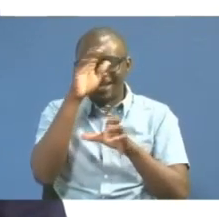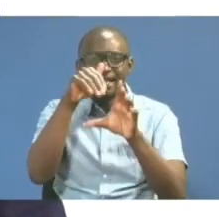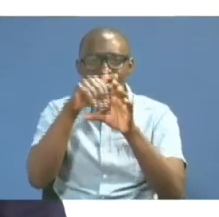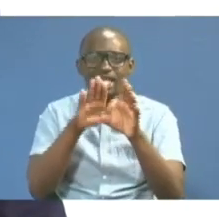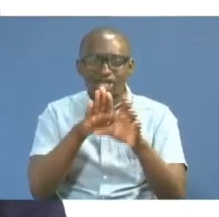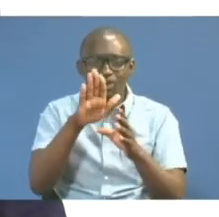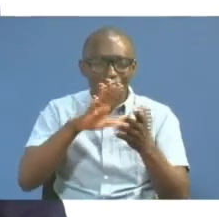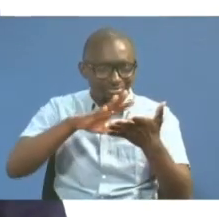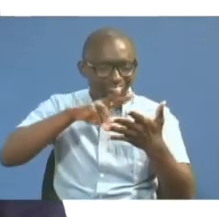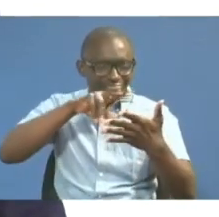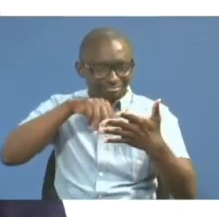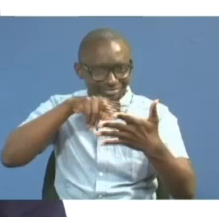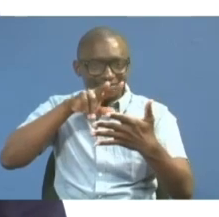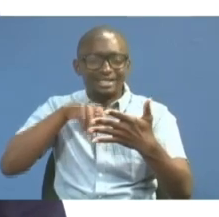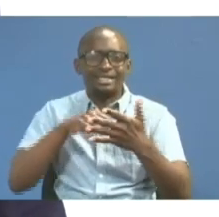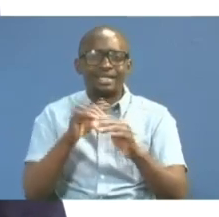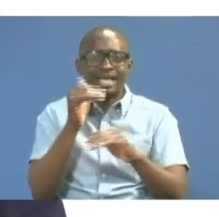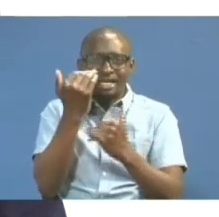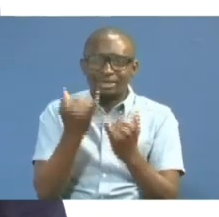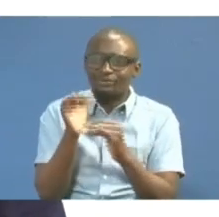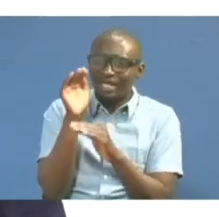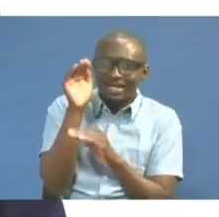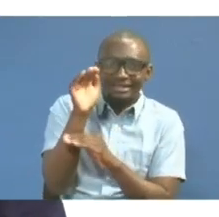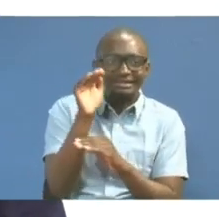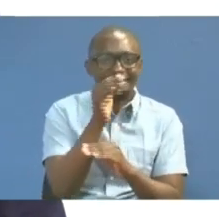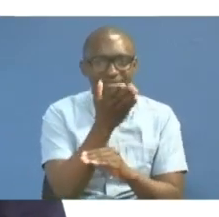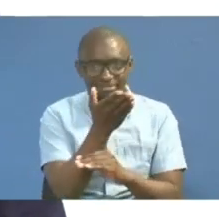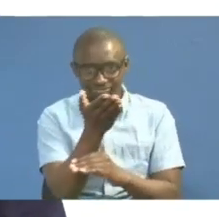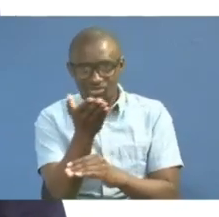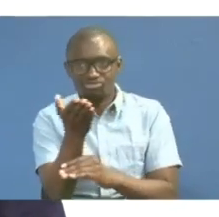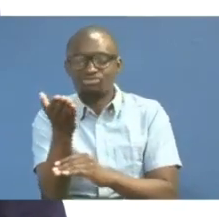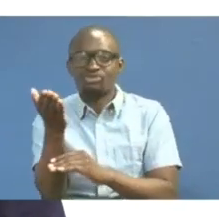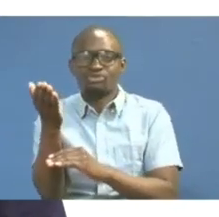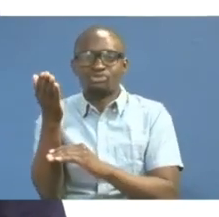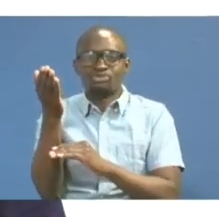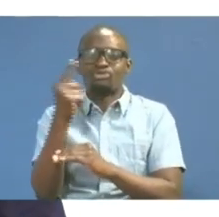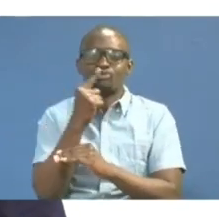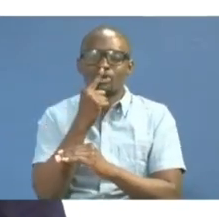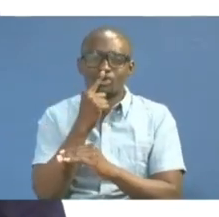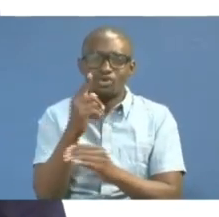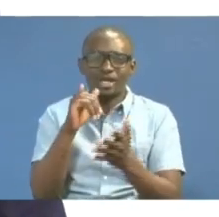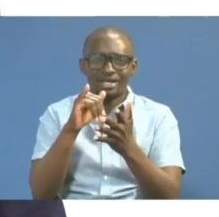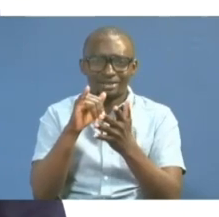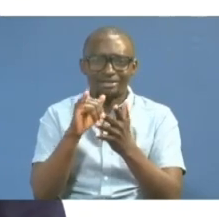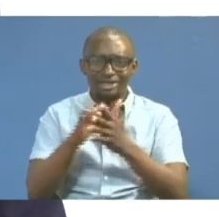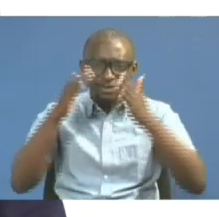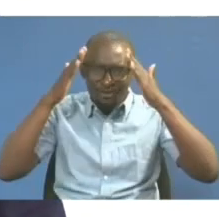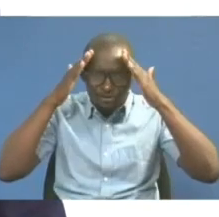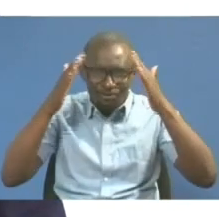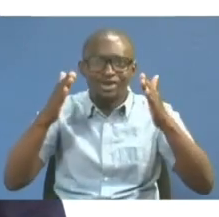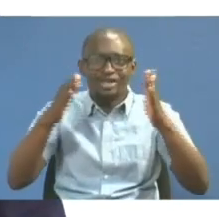keenness in your studies. I would urge you to ensure that you pay